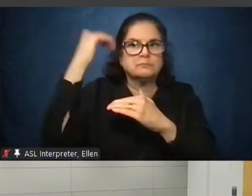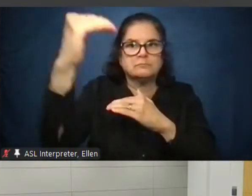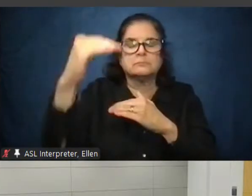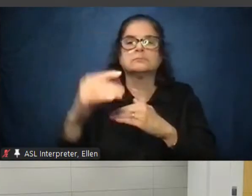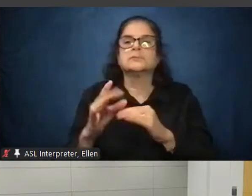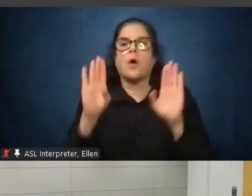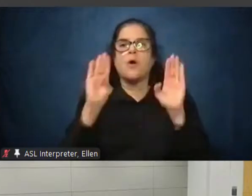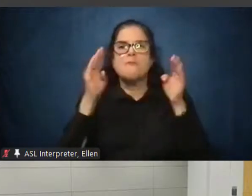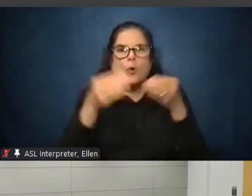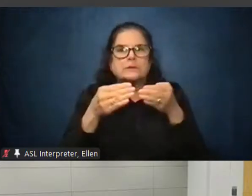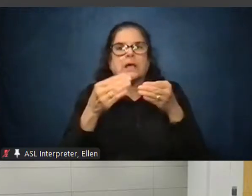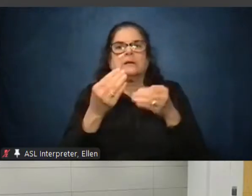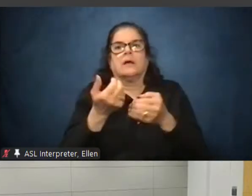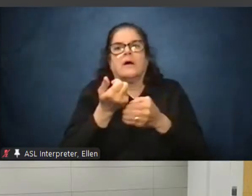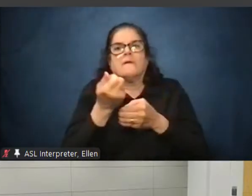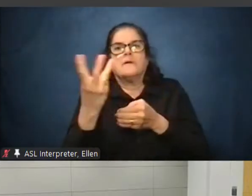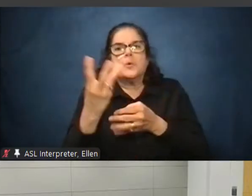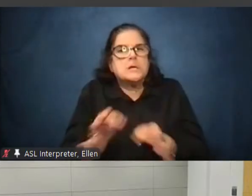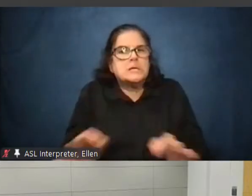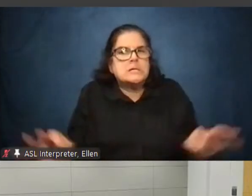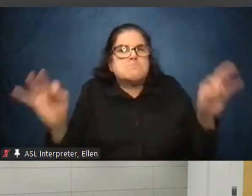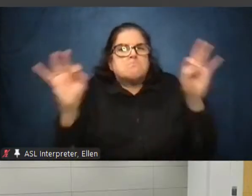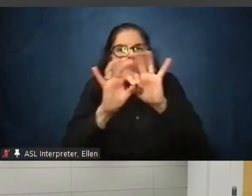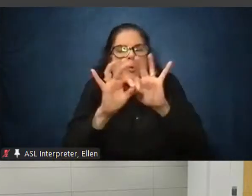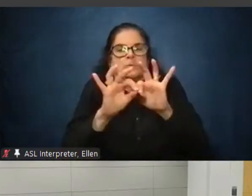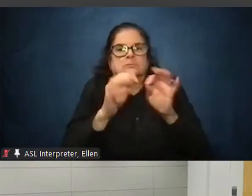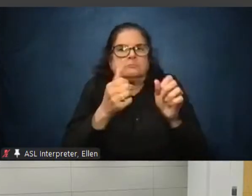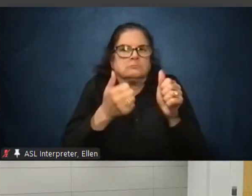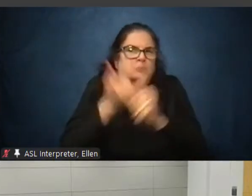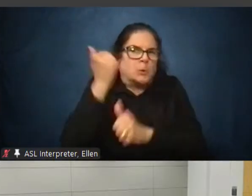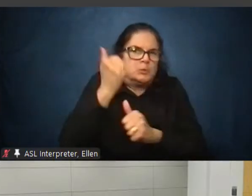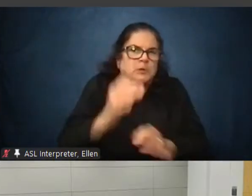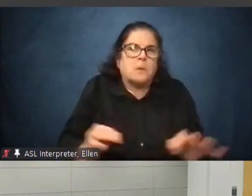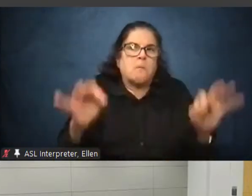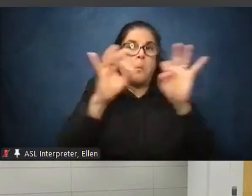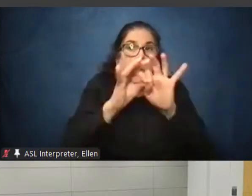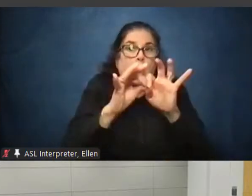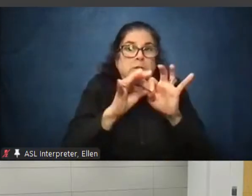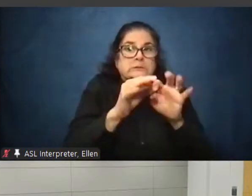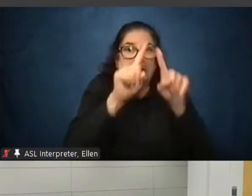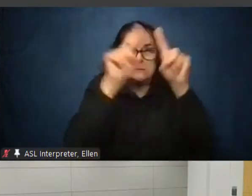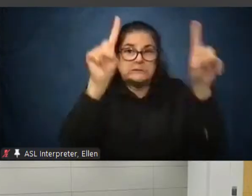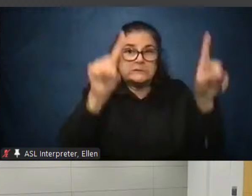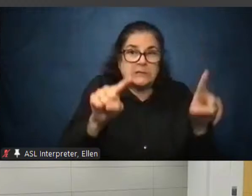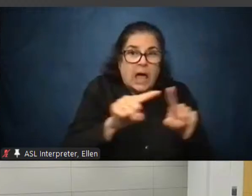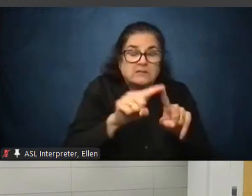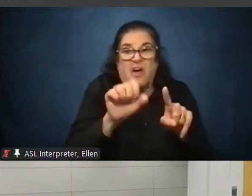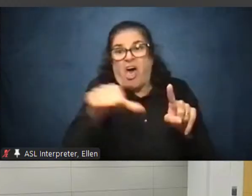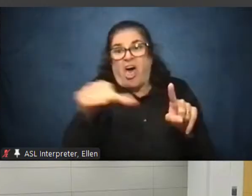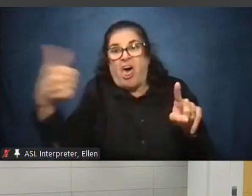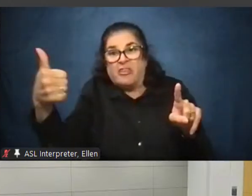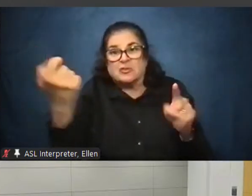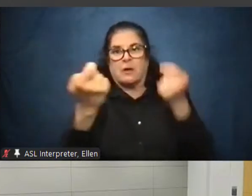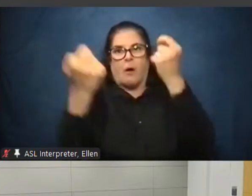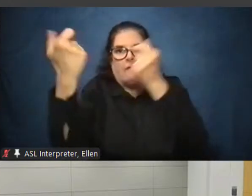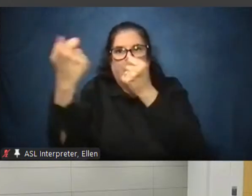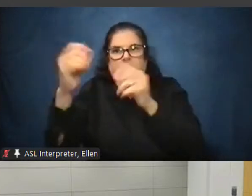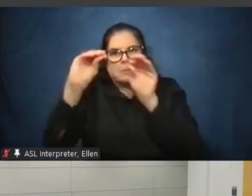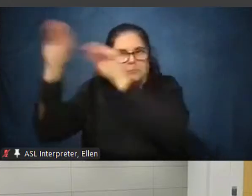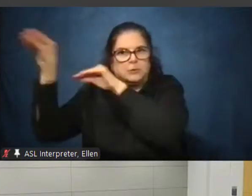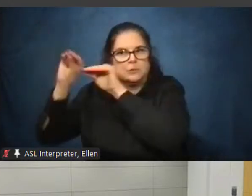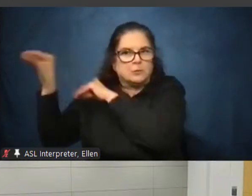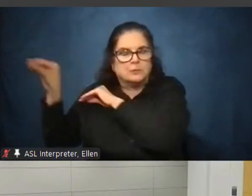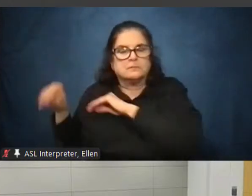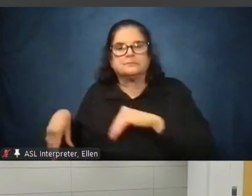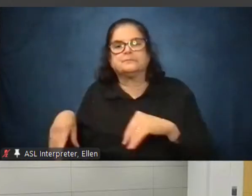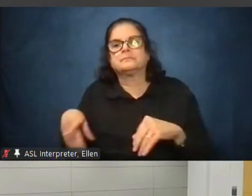signs and then try to remove as much clutter as possible. So I guess, Laura, the short answer is I look at